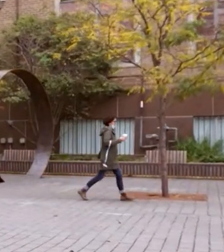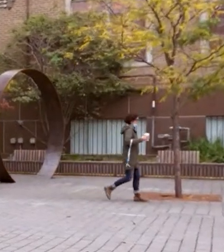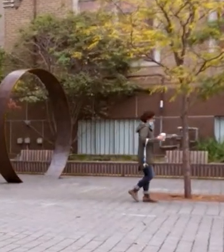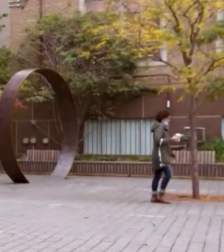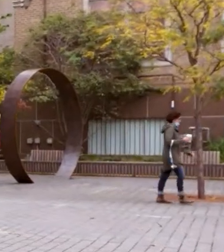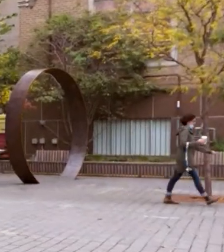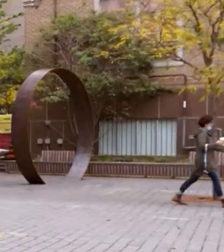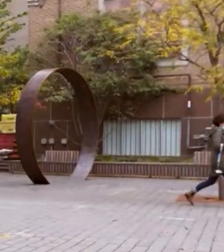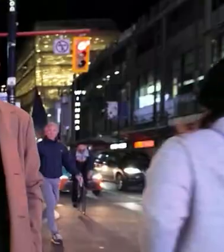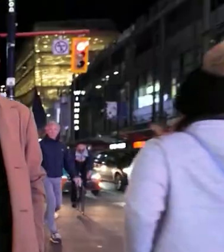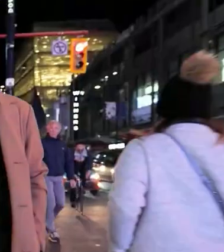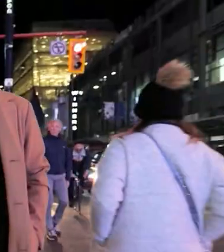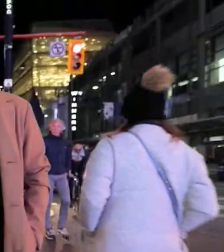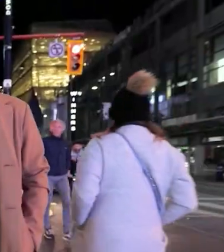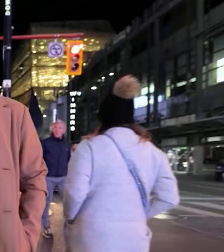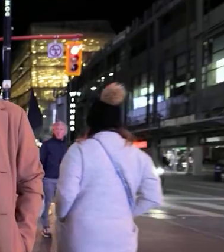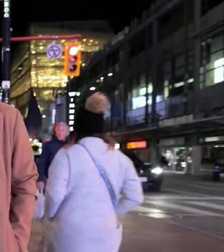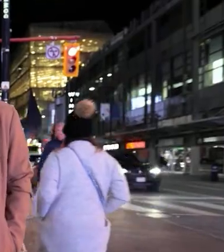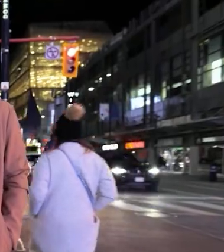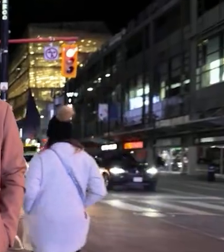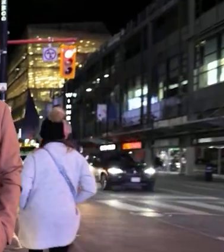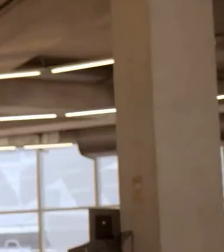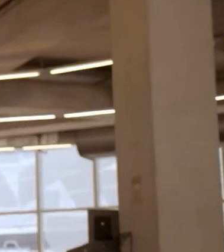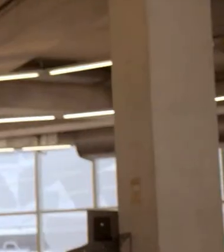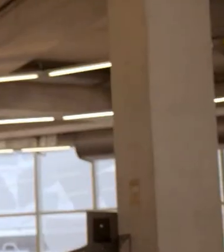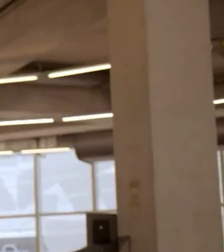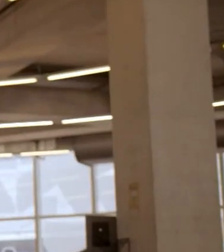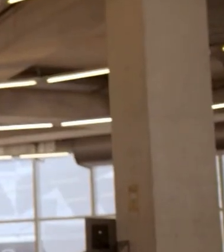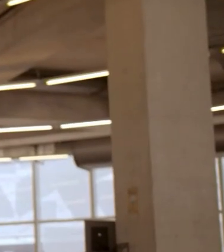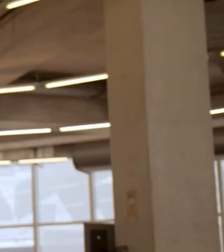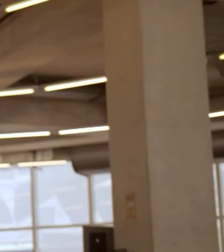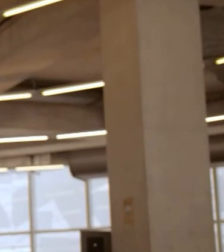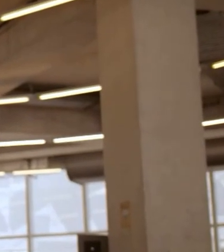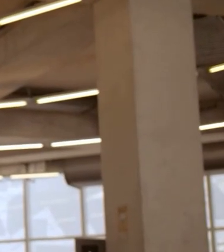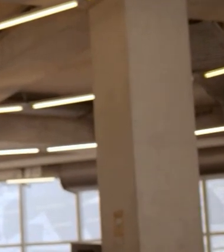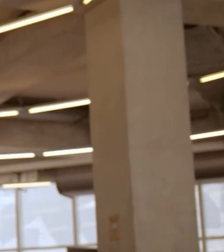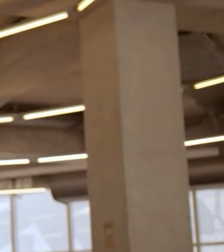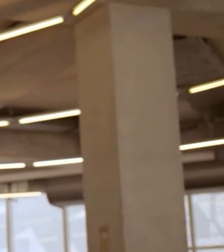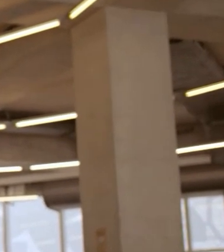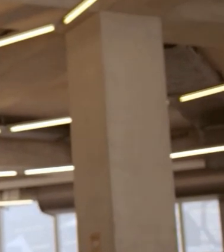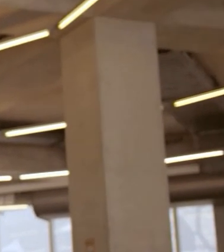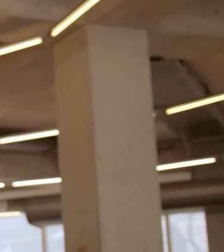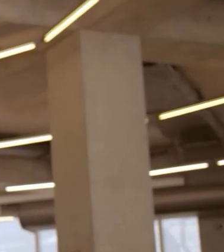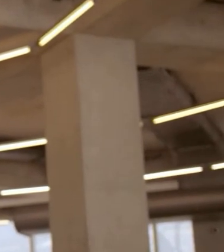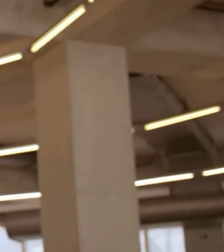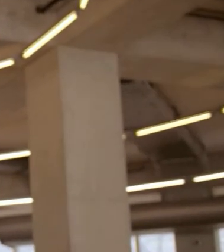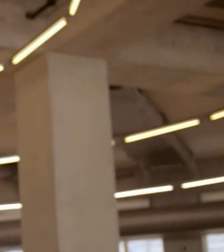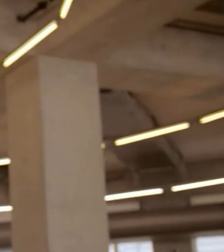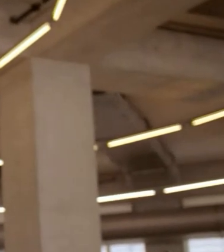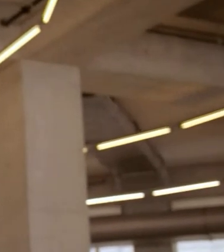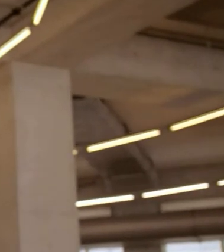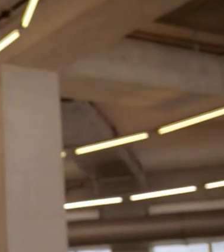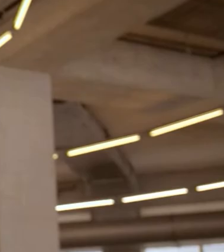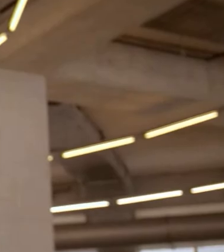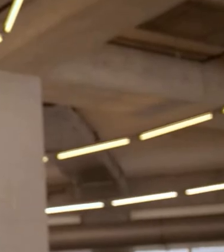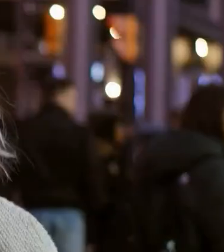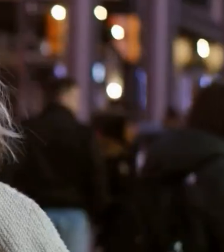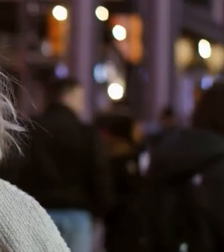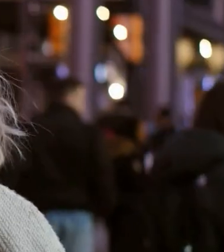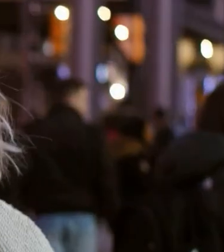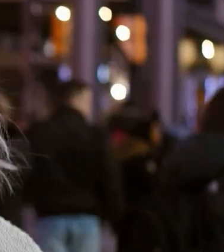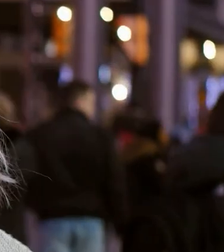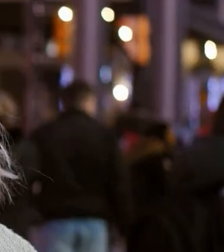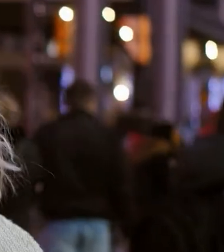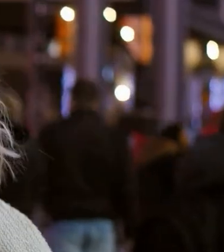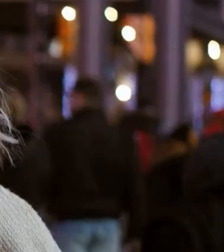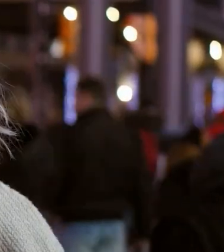new possibilities. Along the way, you were met with challenges unfamiliar to those who came before you